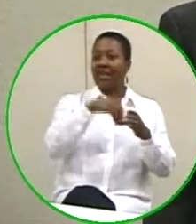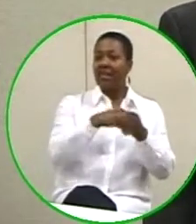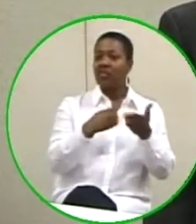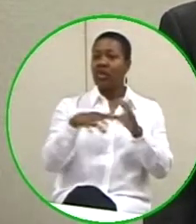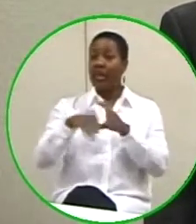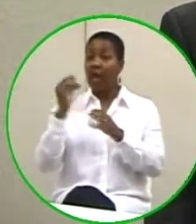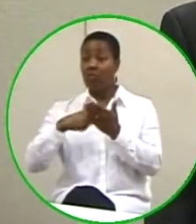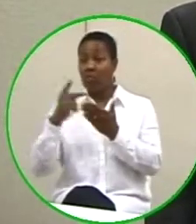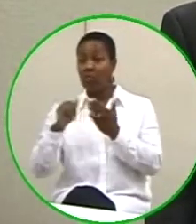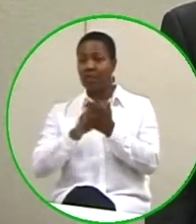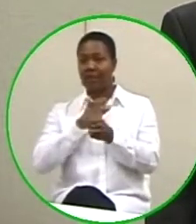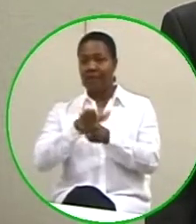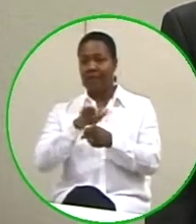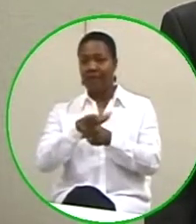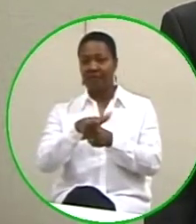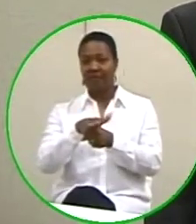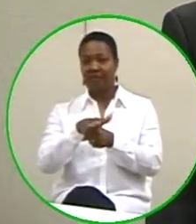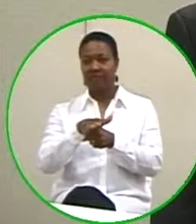enough.